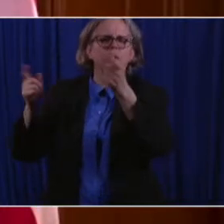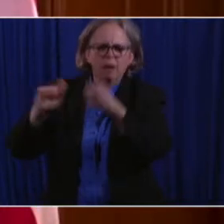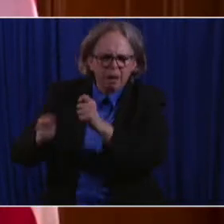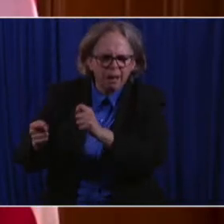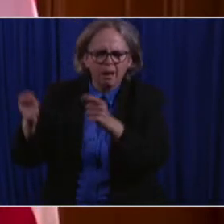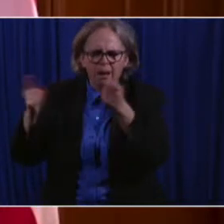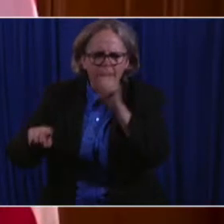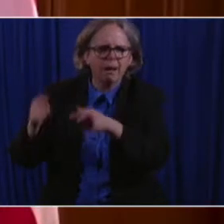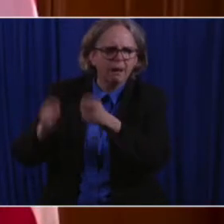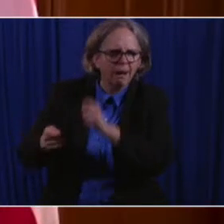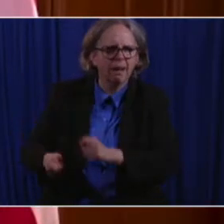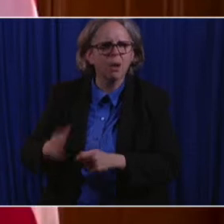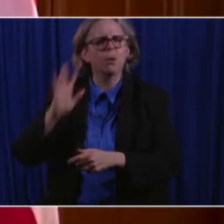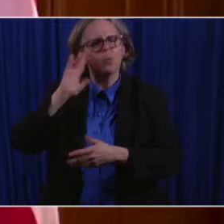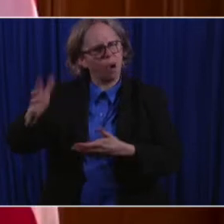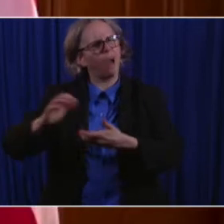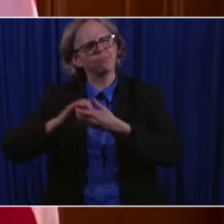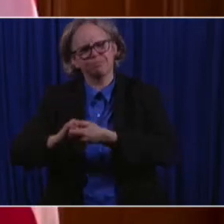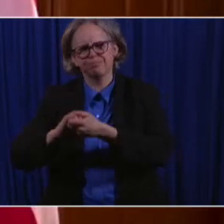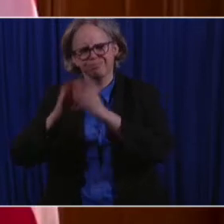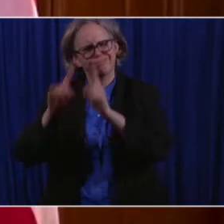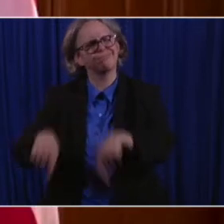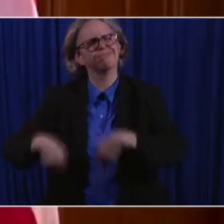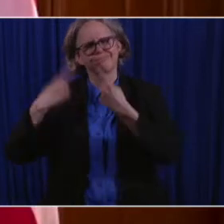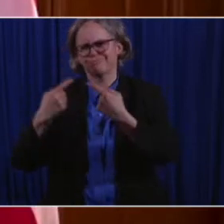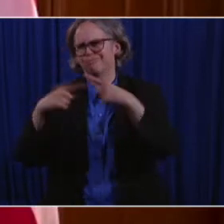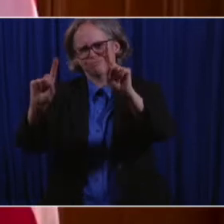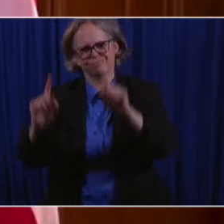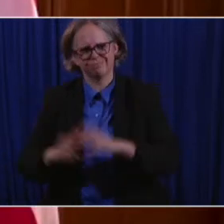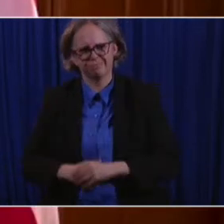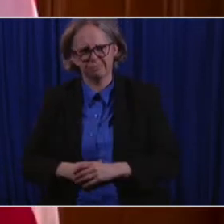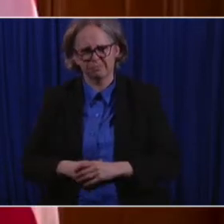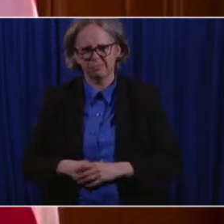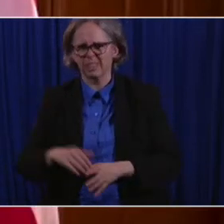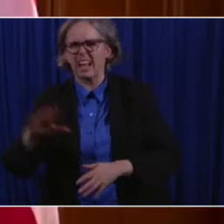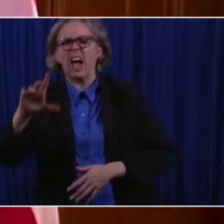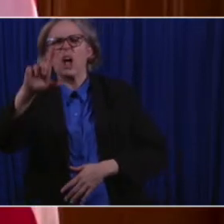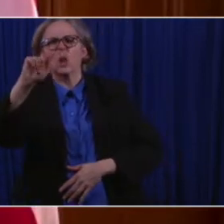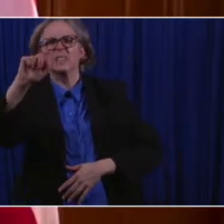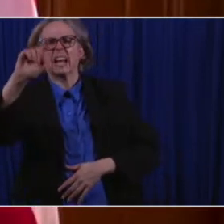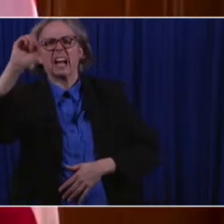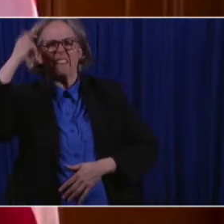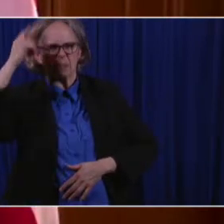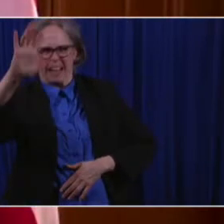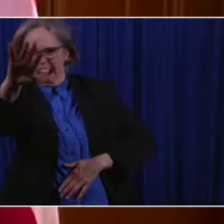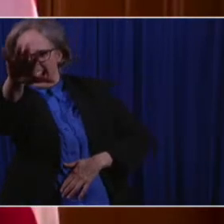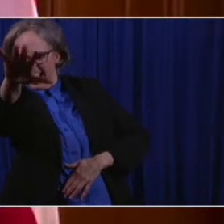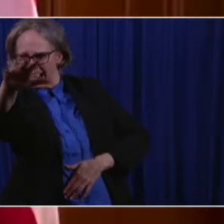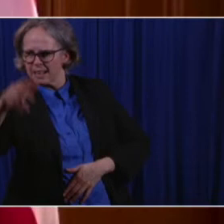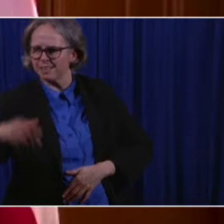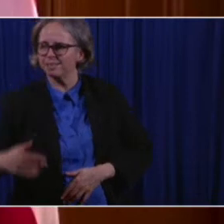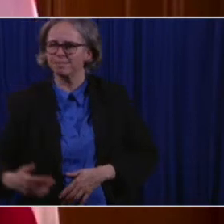it. Next question. Governor, can I add some? Just want to add to that.